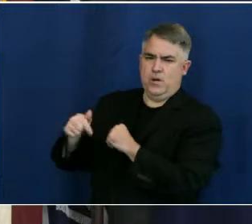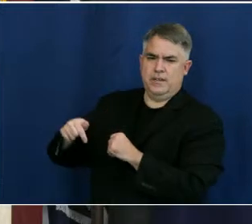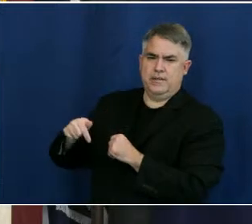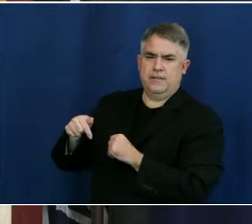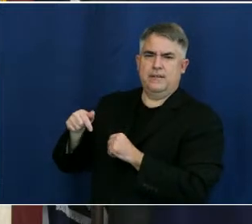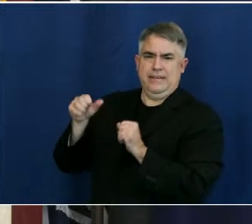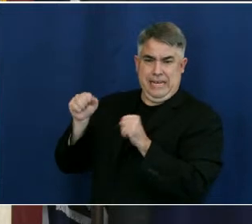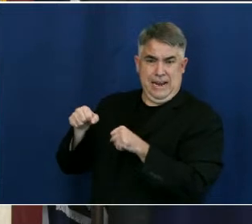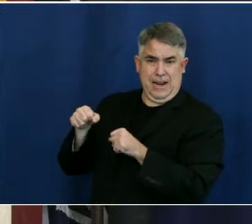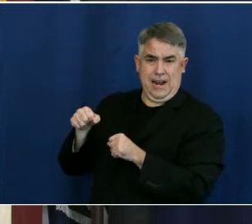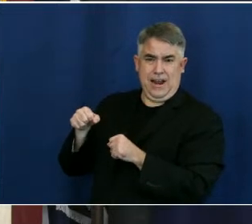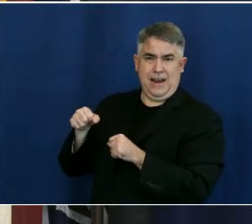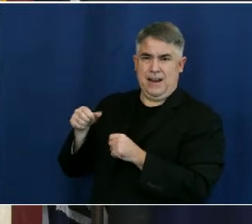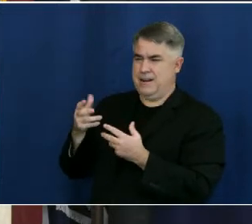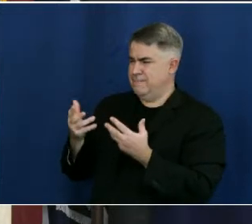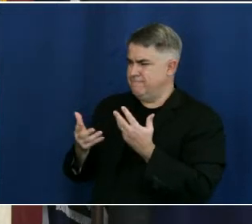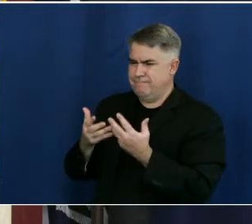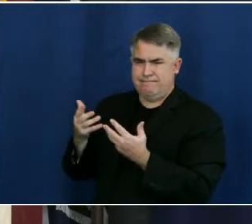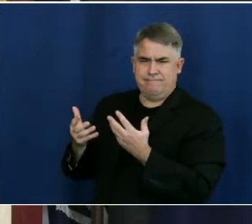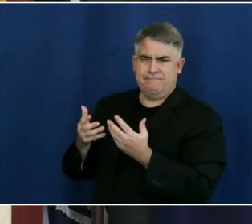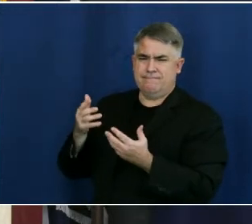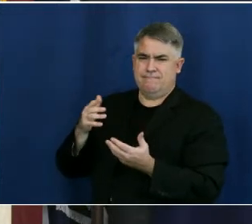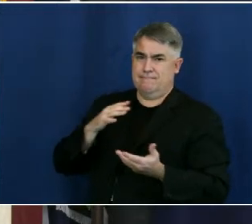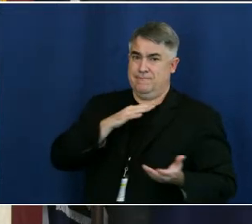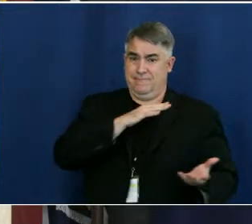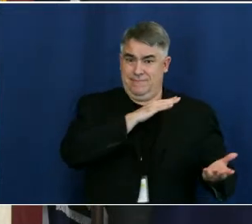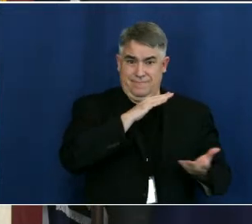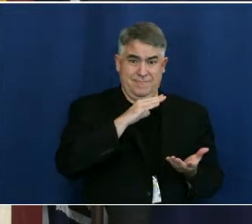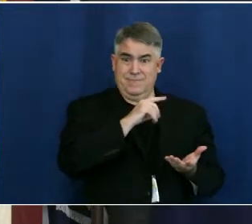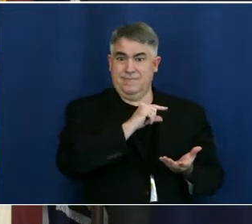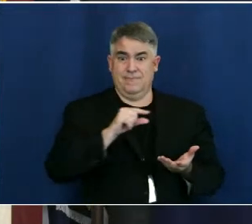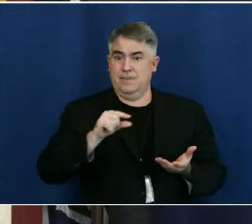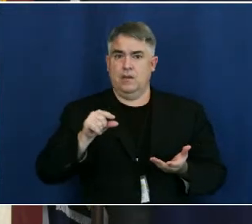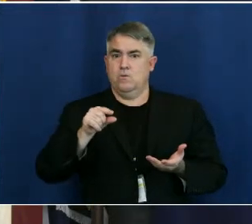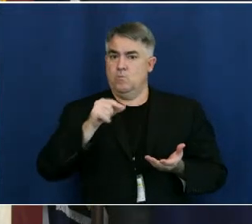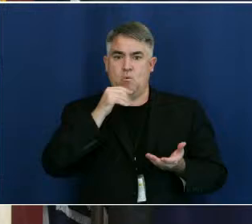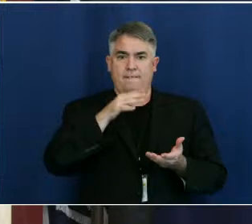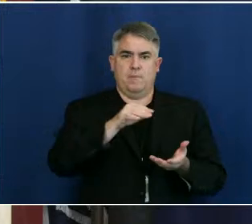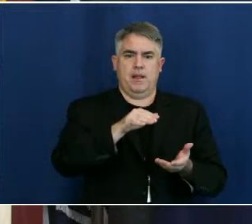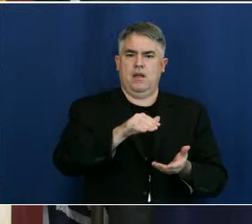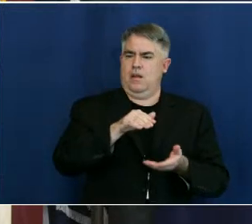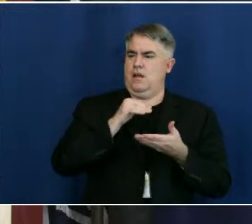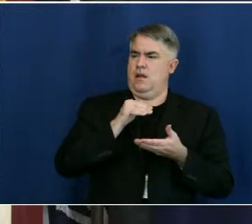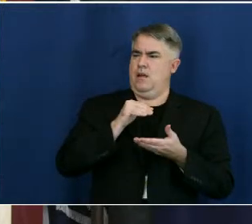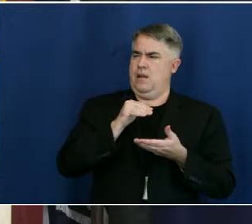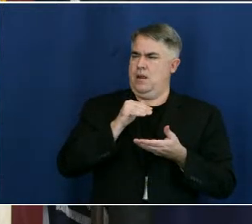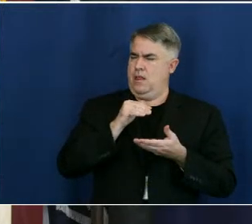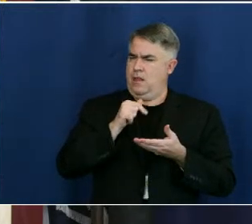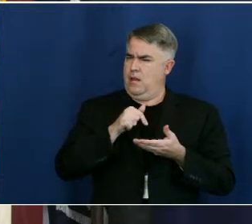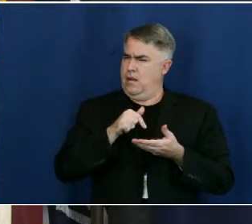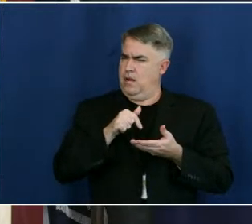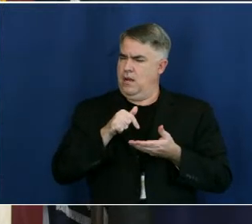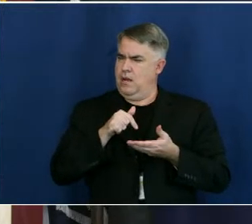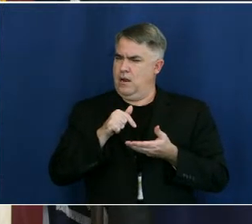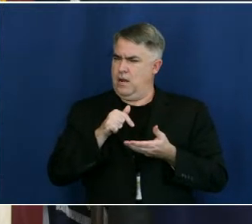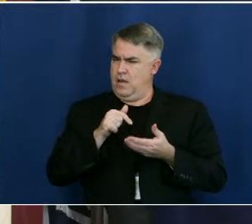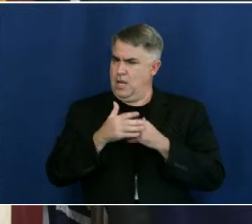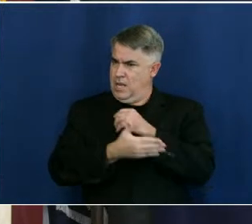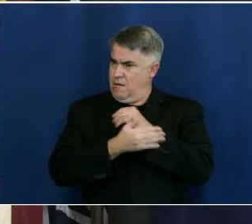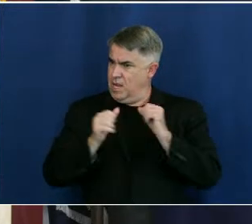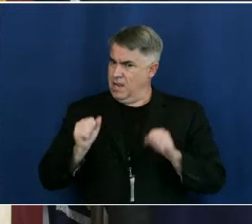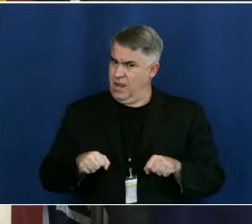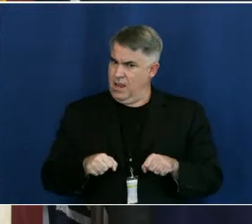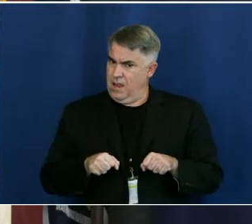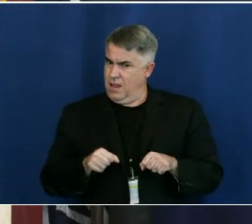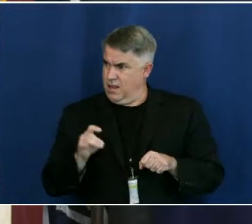take doses back if a provider doesn't have a solid plan. It just wasn't clear to me. Has the county done that or not done that? We heard something